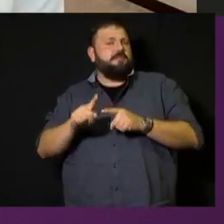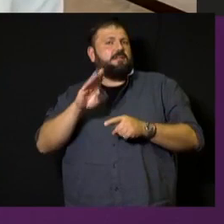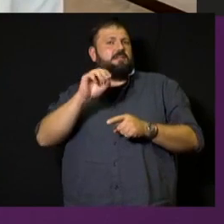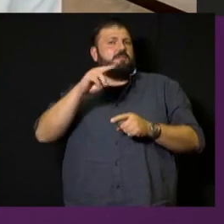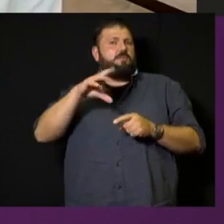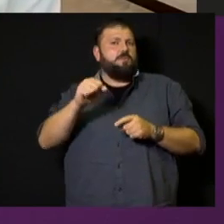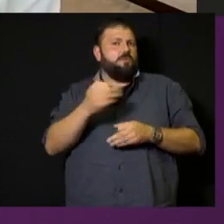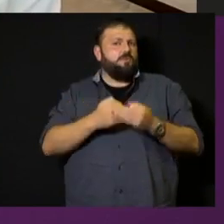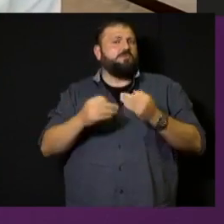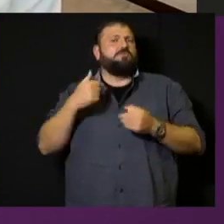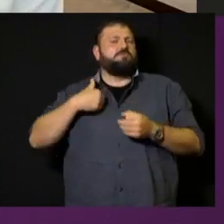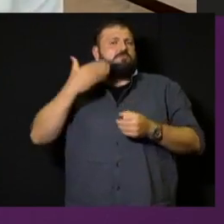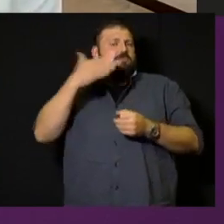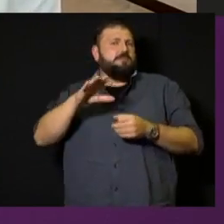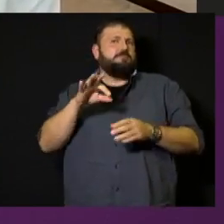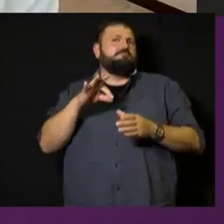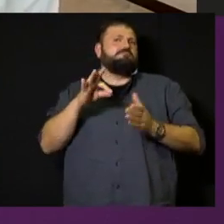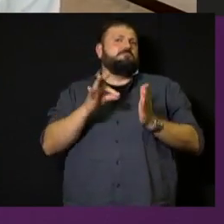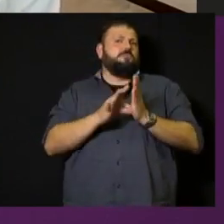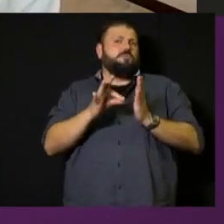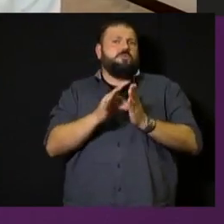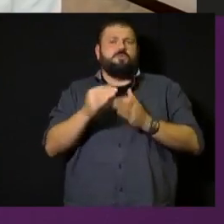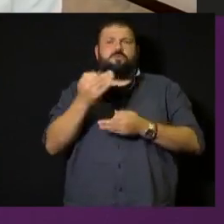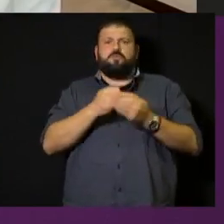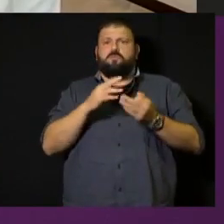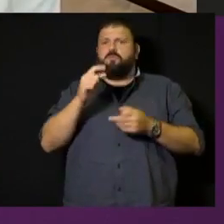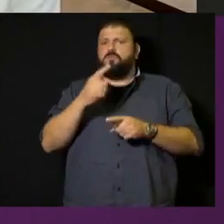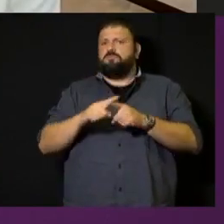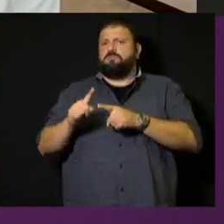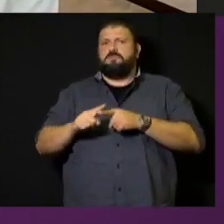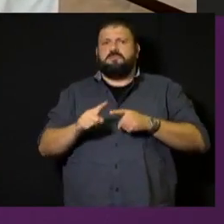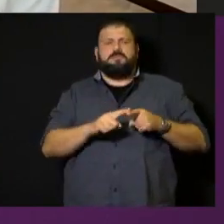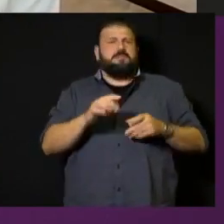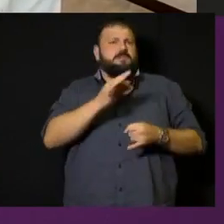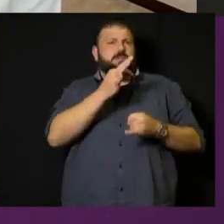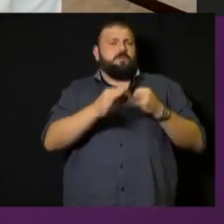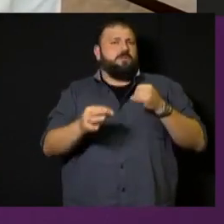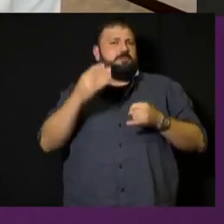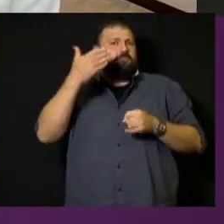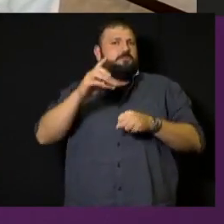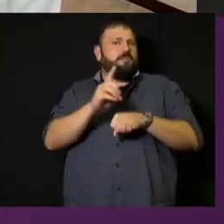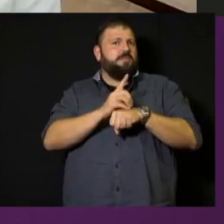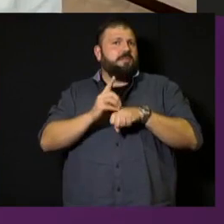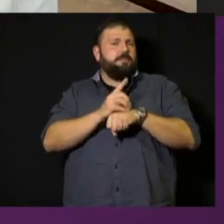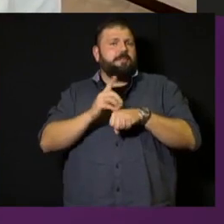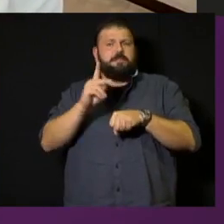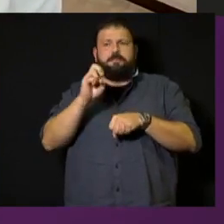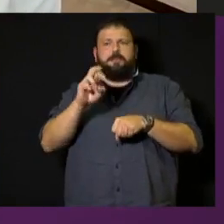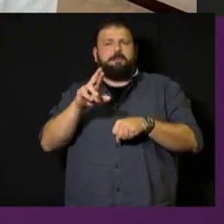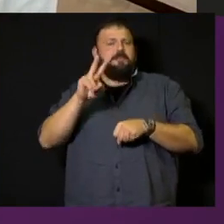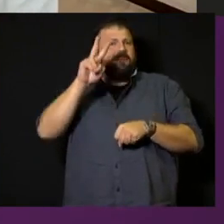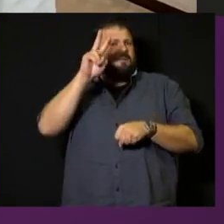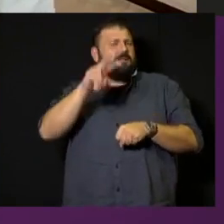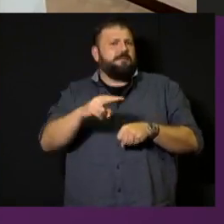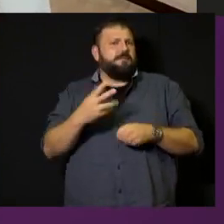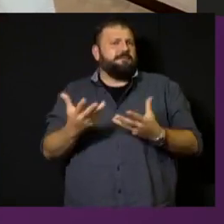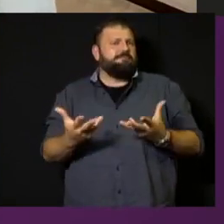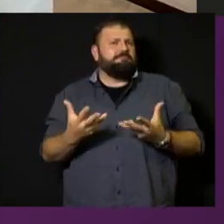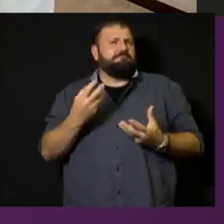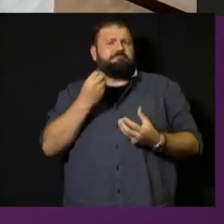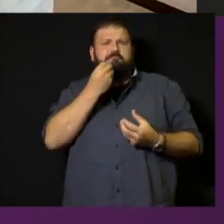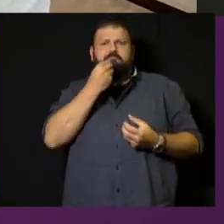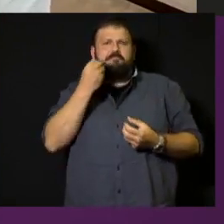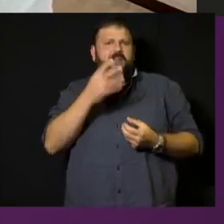all bonuses, advanced production, gold premiere. The last one was diamond premiere.